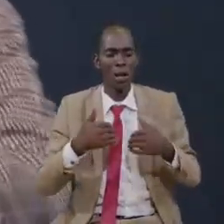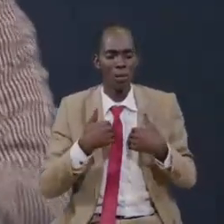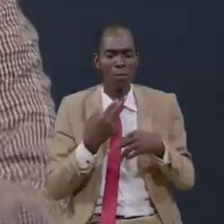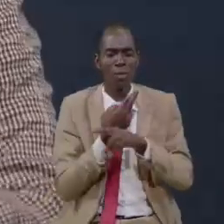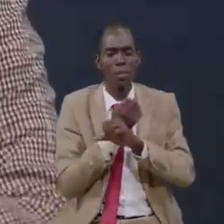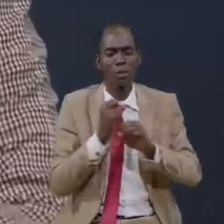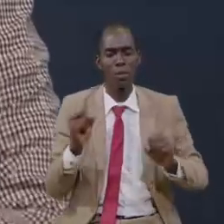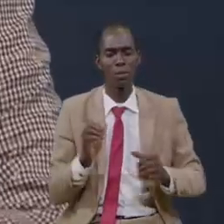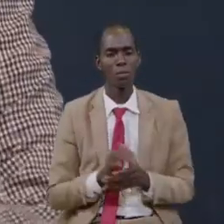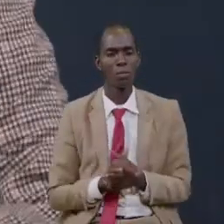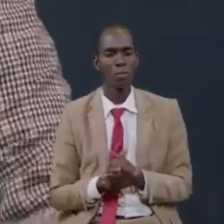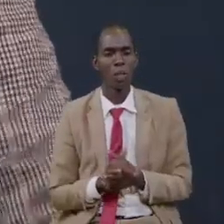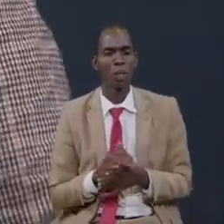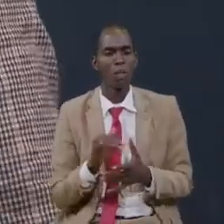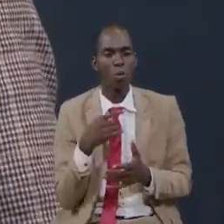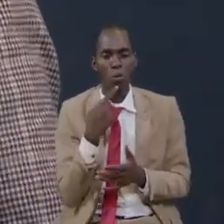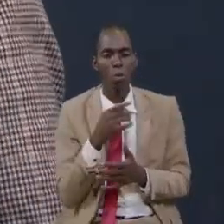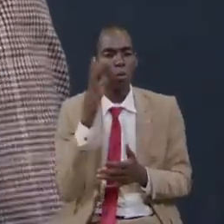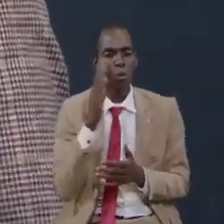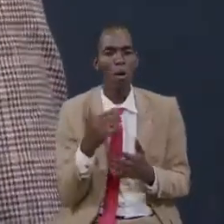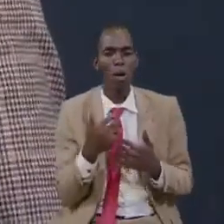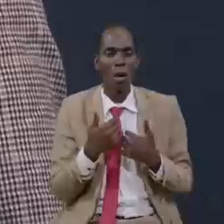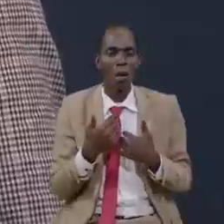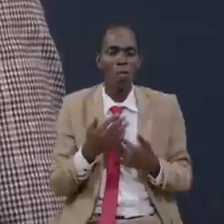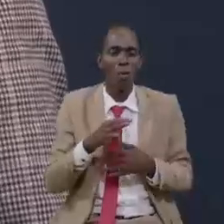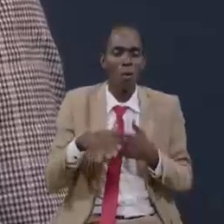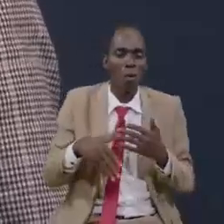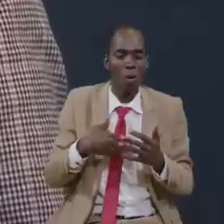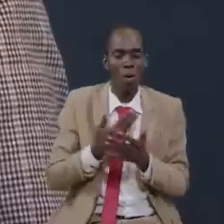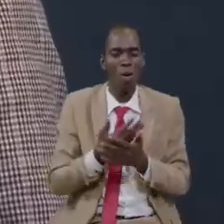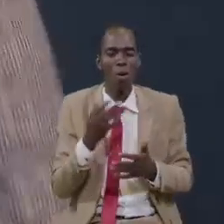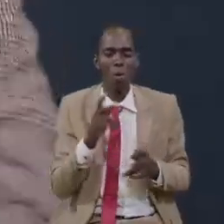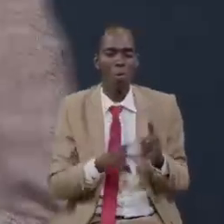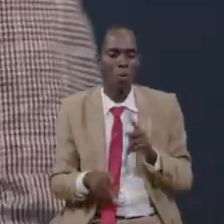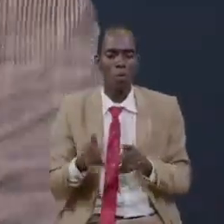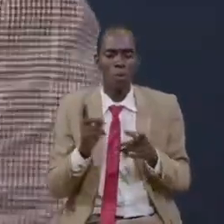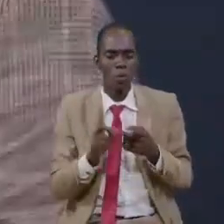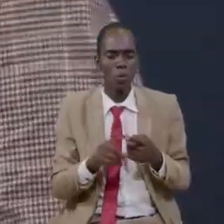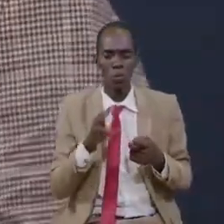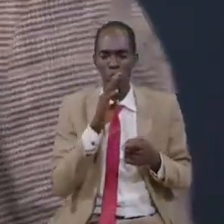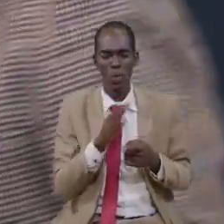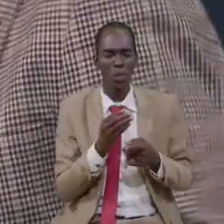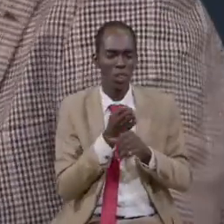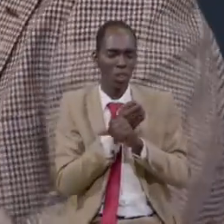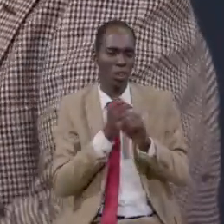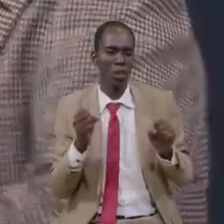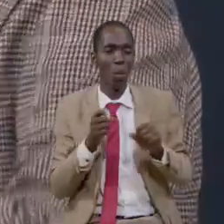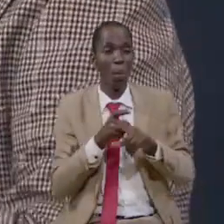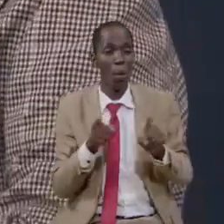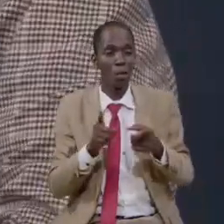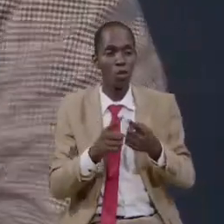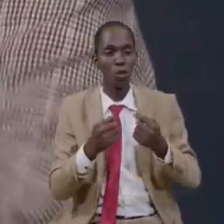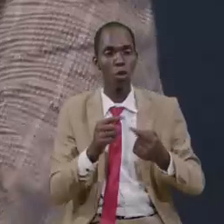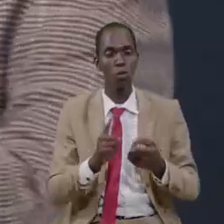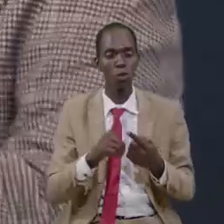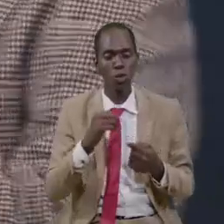men to be saved and to come to the knowledge of the truth. To come to the knowledge